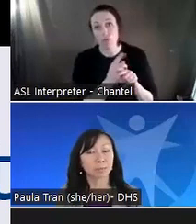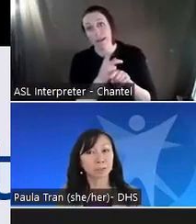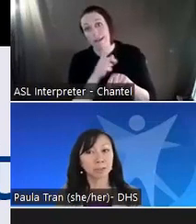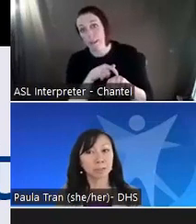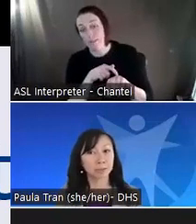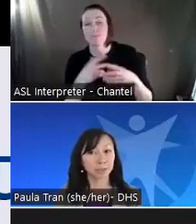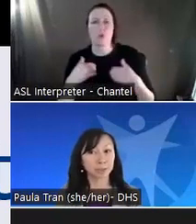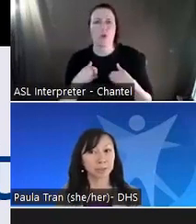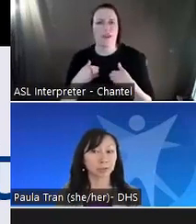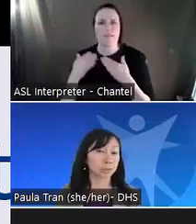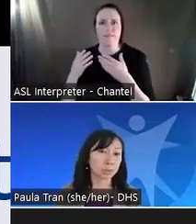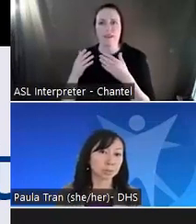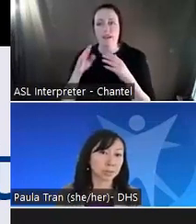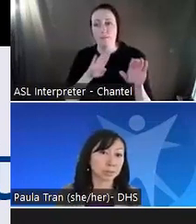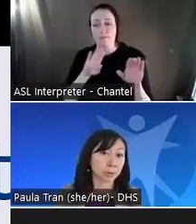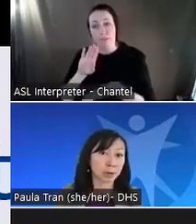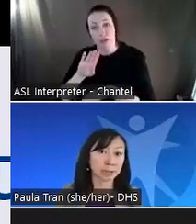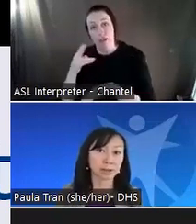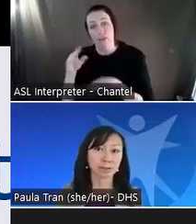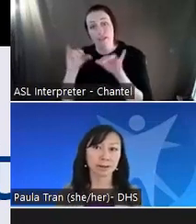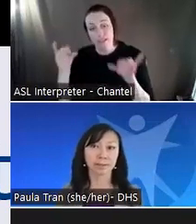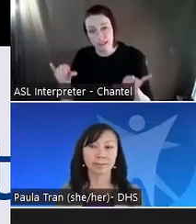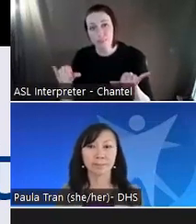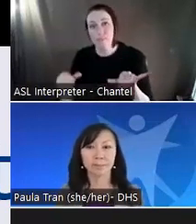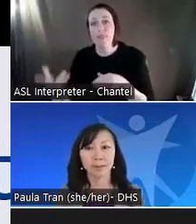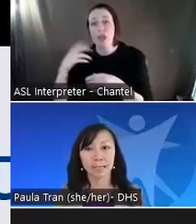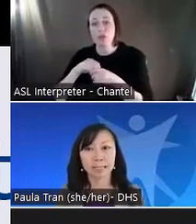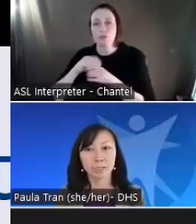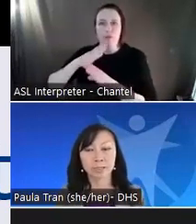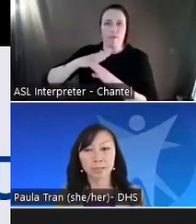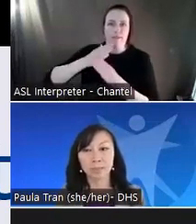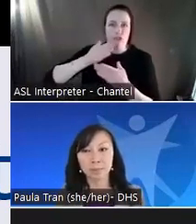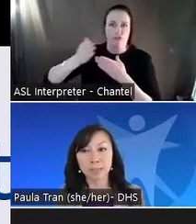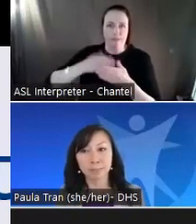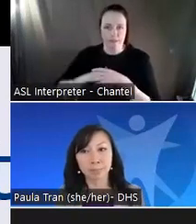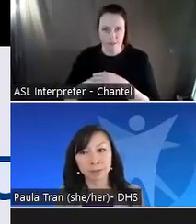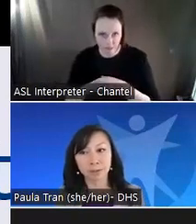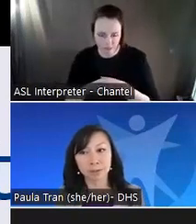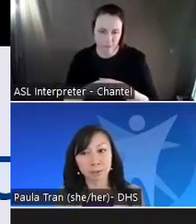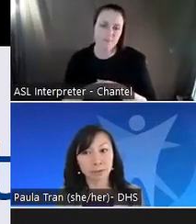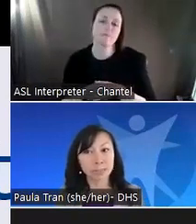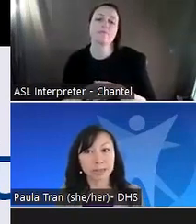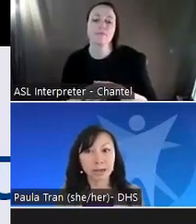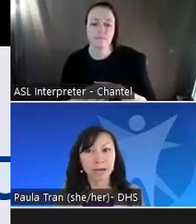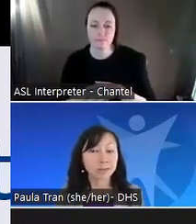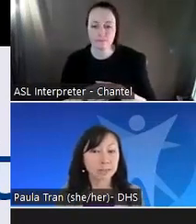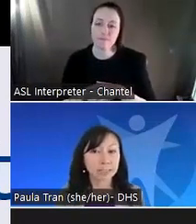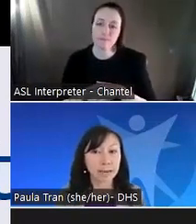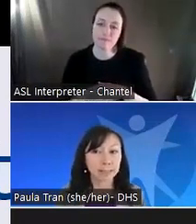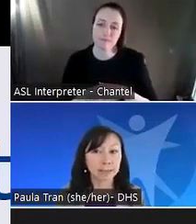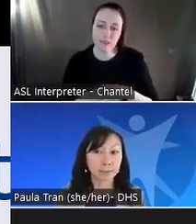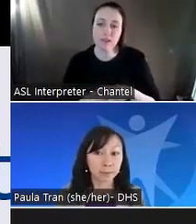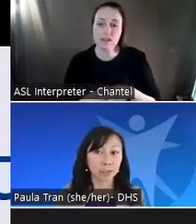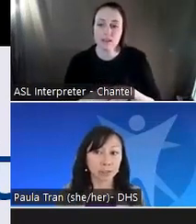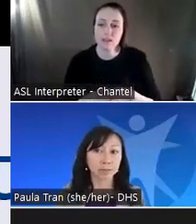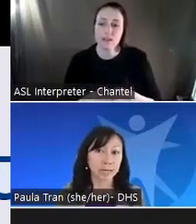provides prevention, intervention, and treatment services for all Wisconsinites. In addition to the investments that build healthy communities, I'd also like to